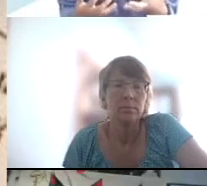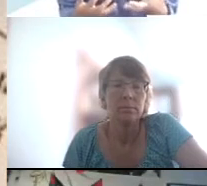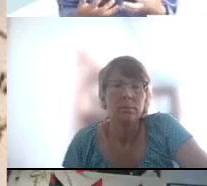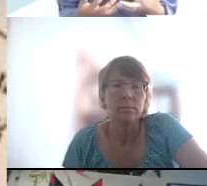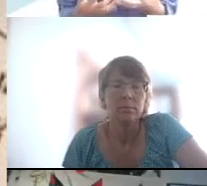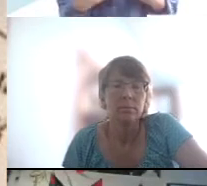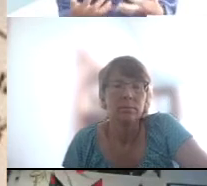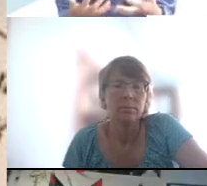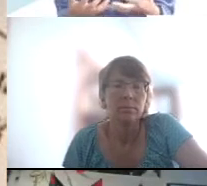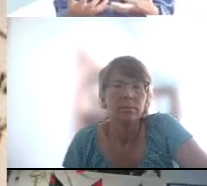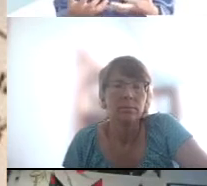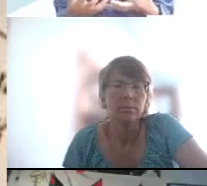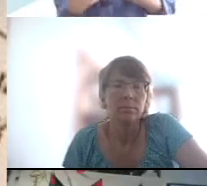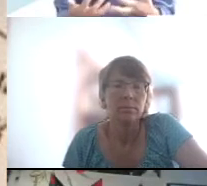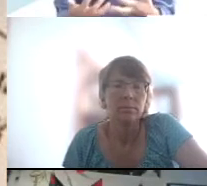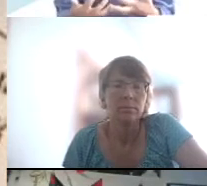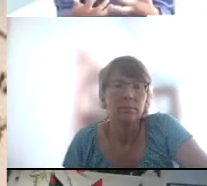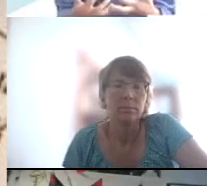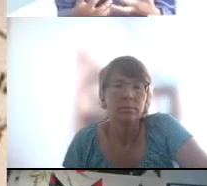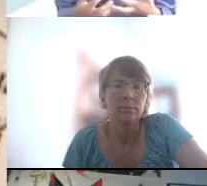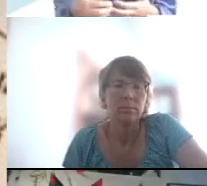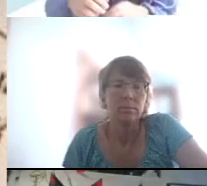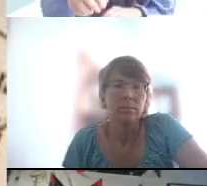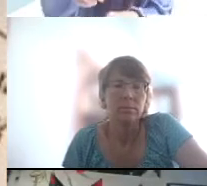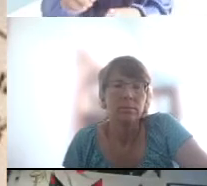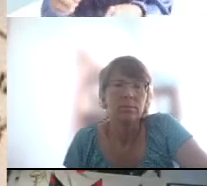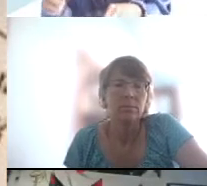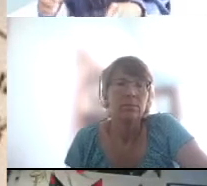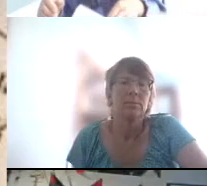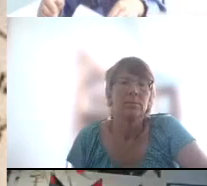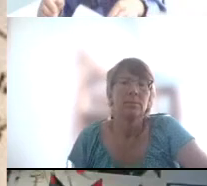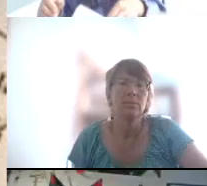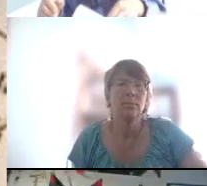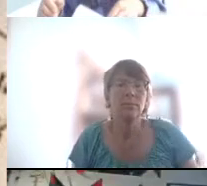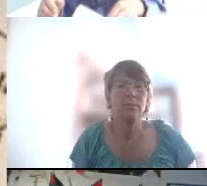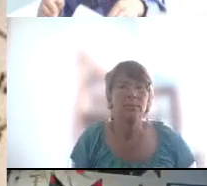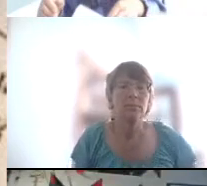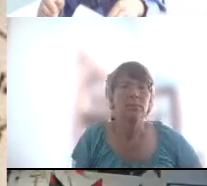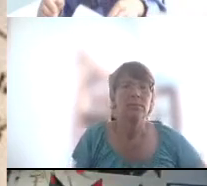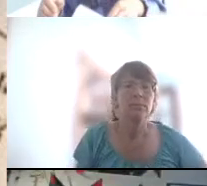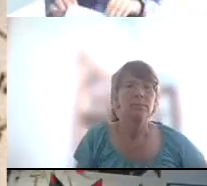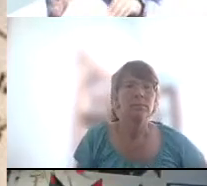this organization, that you all take seriously.